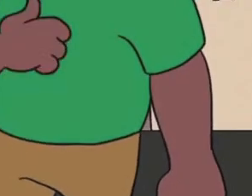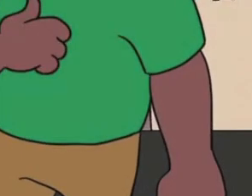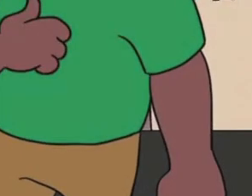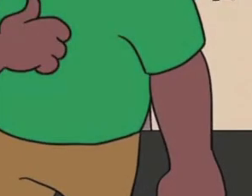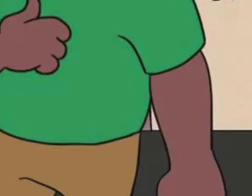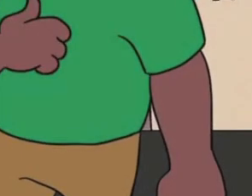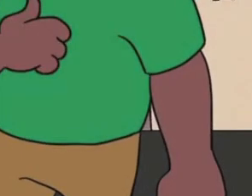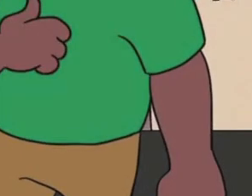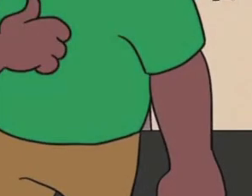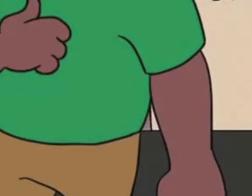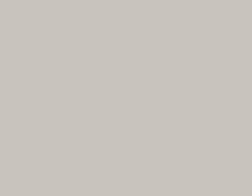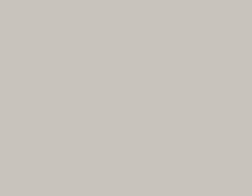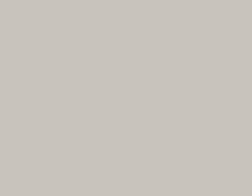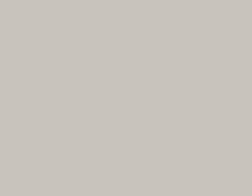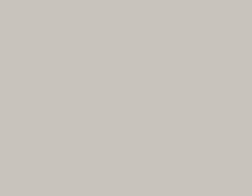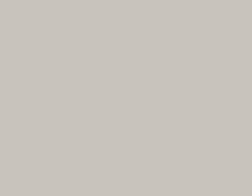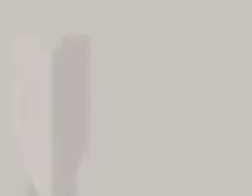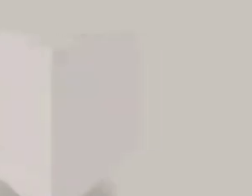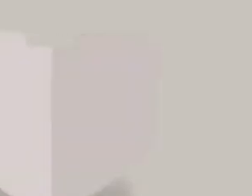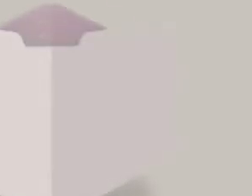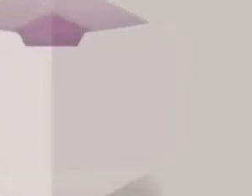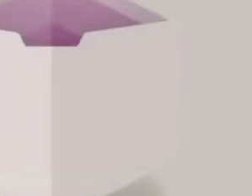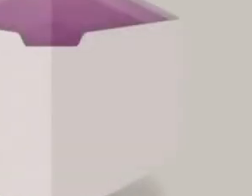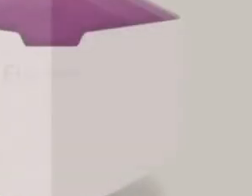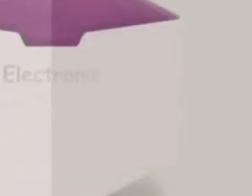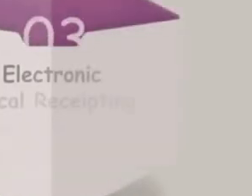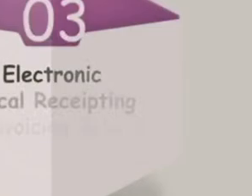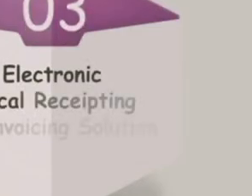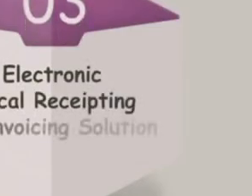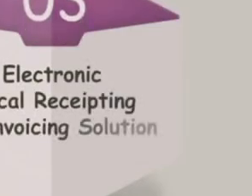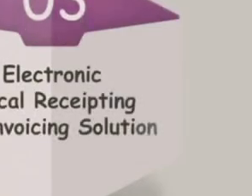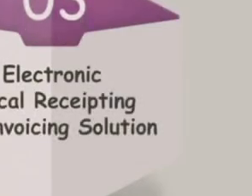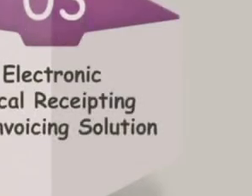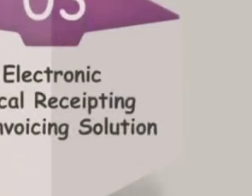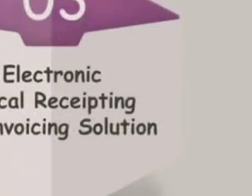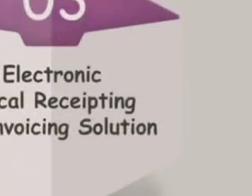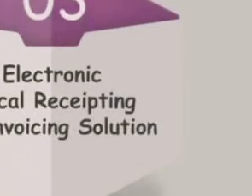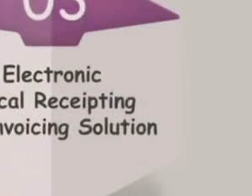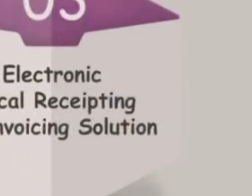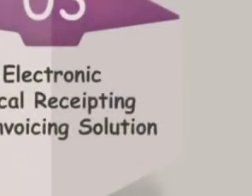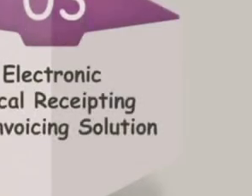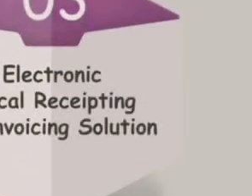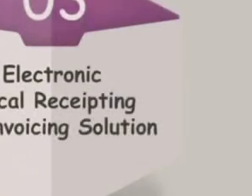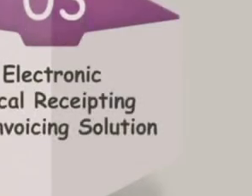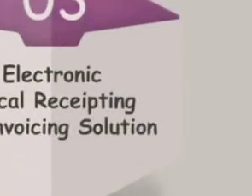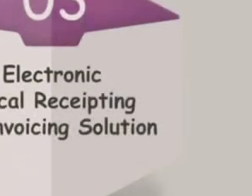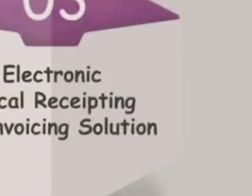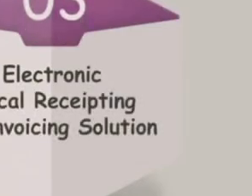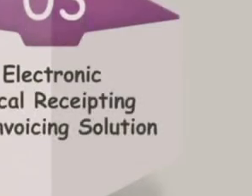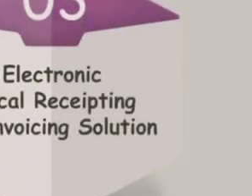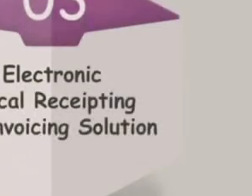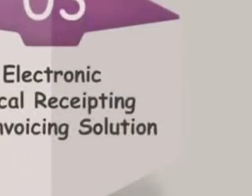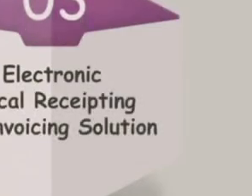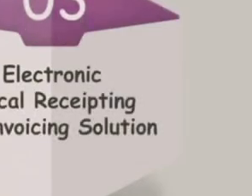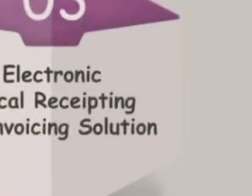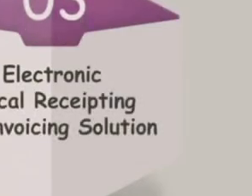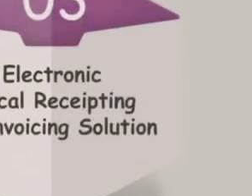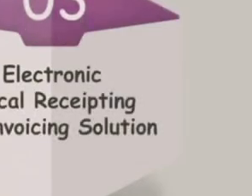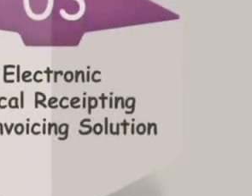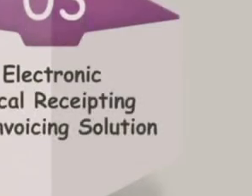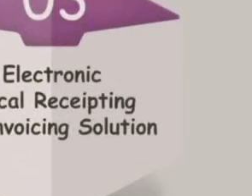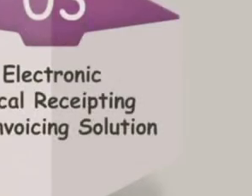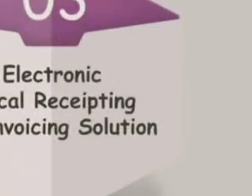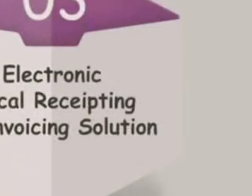more about the Kakasa Business Solutions, namely digital tracking solution, the voluntary disclosure program and electronic fiscal